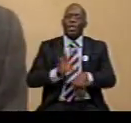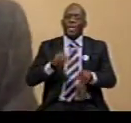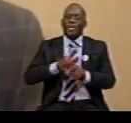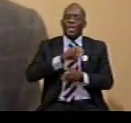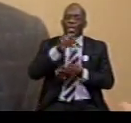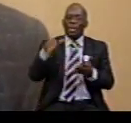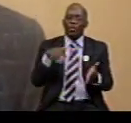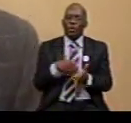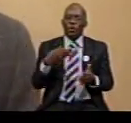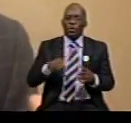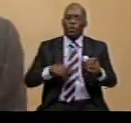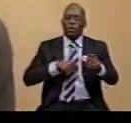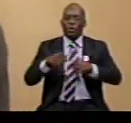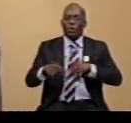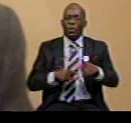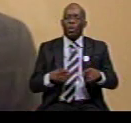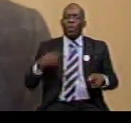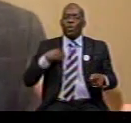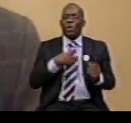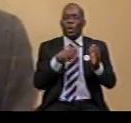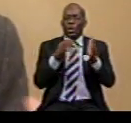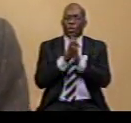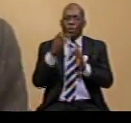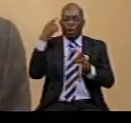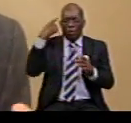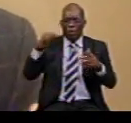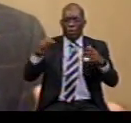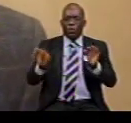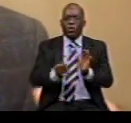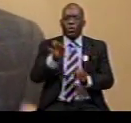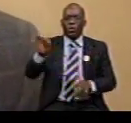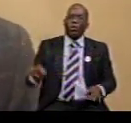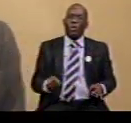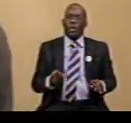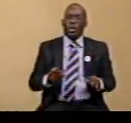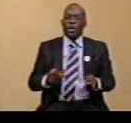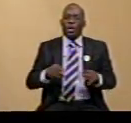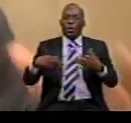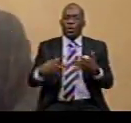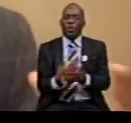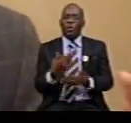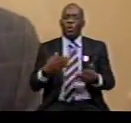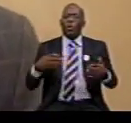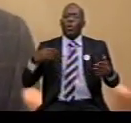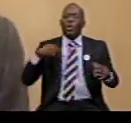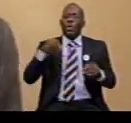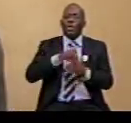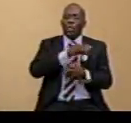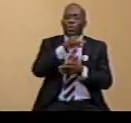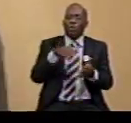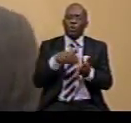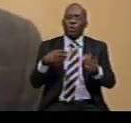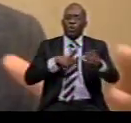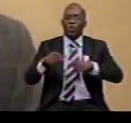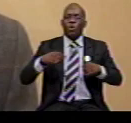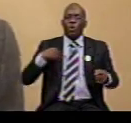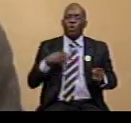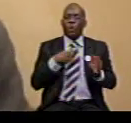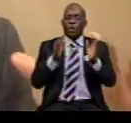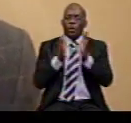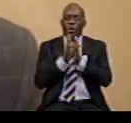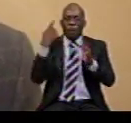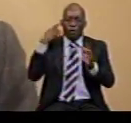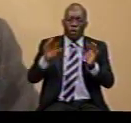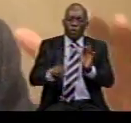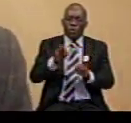pray for spiritual renewal. In the midst of the persecution, Lord, we pray for spiritual awakening. In Asia,